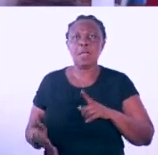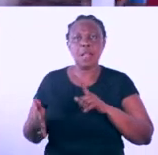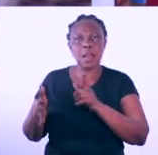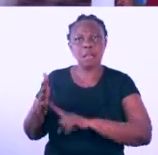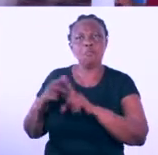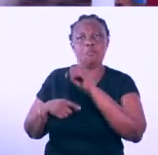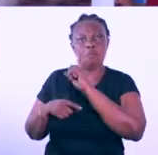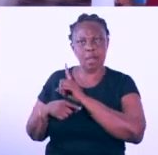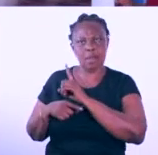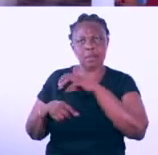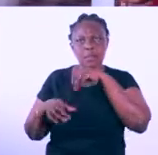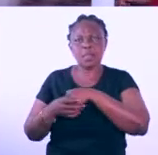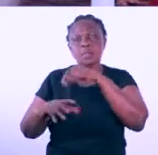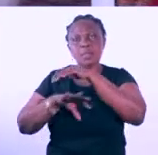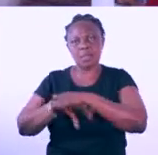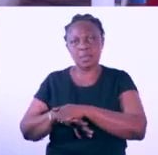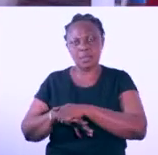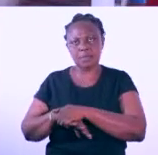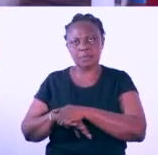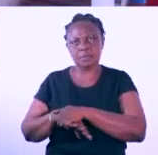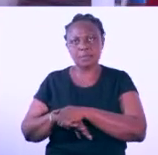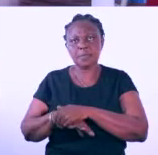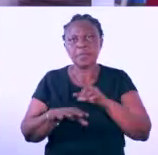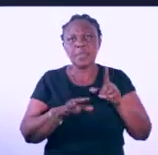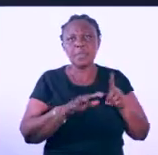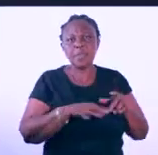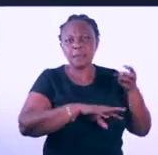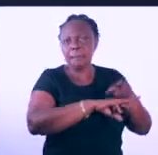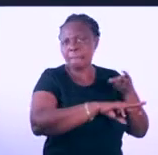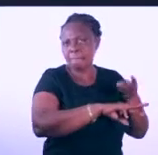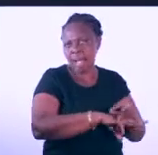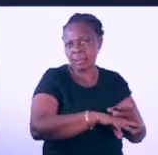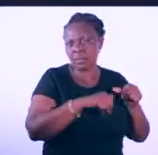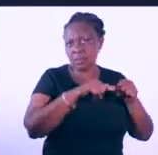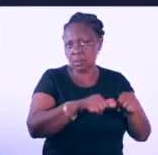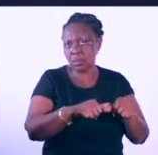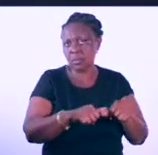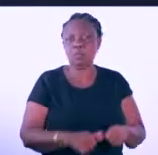1 in English. Then we proceeded to mathematics.